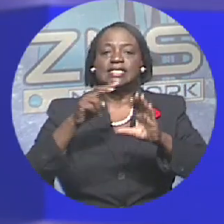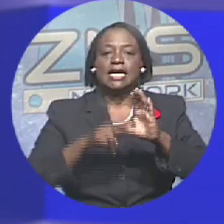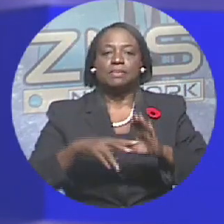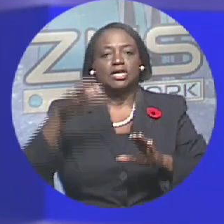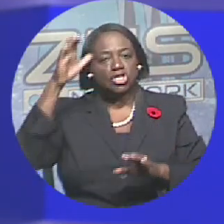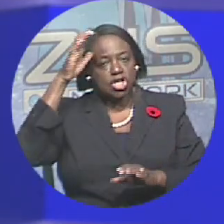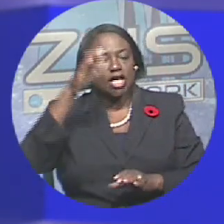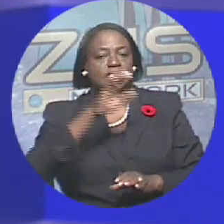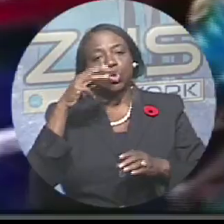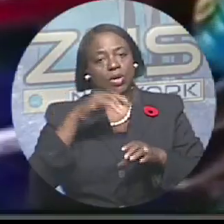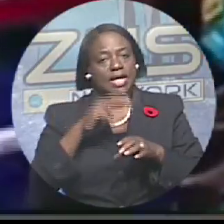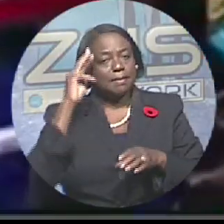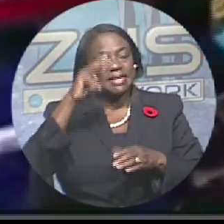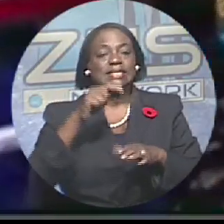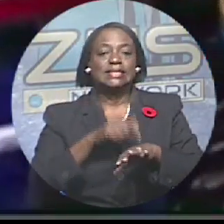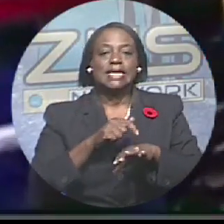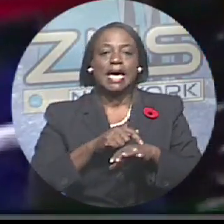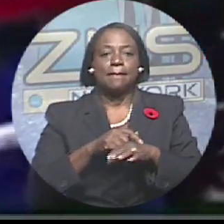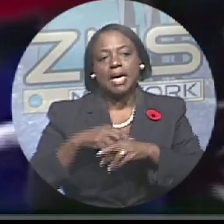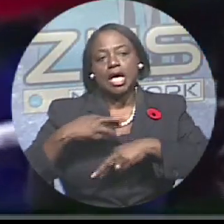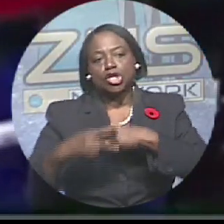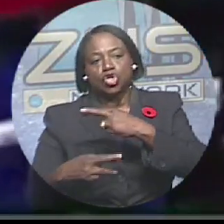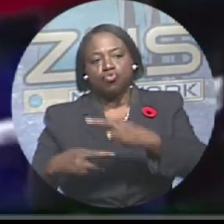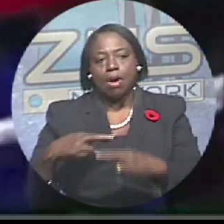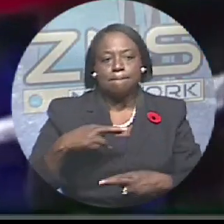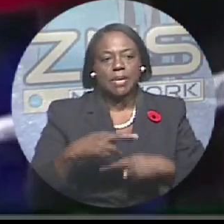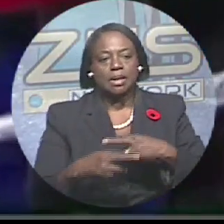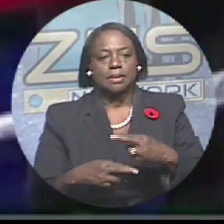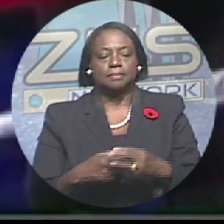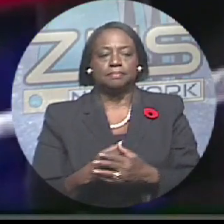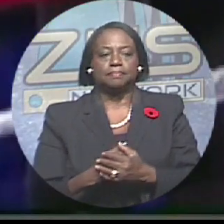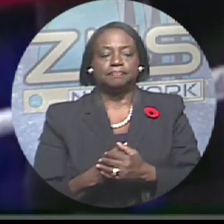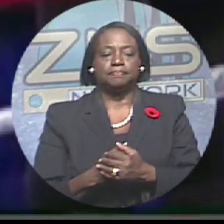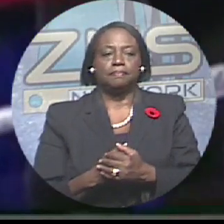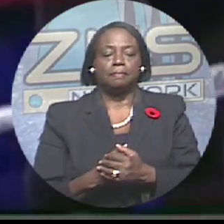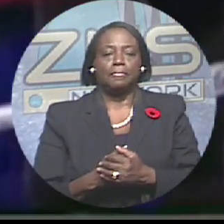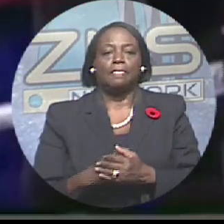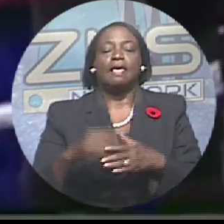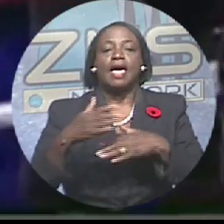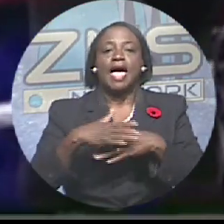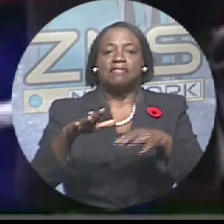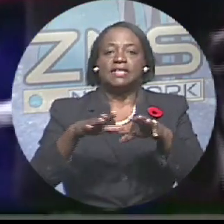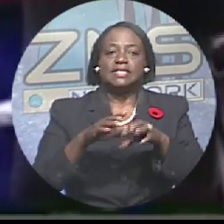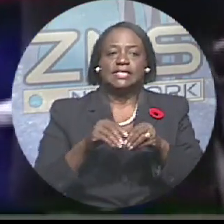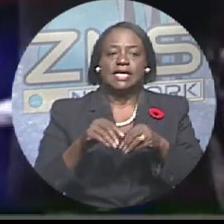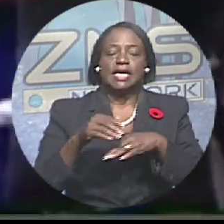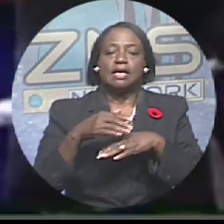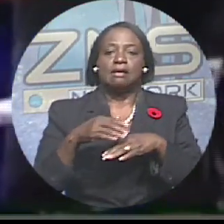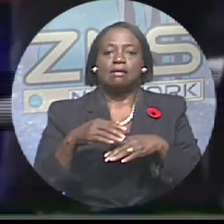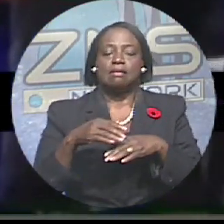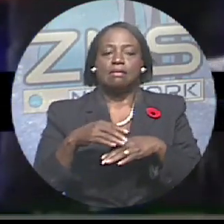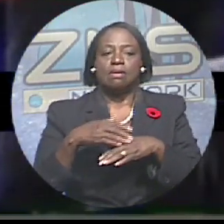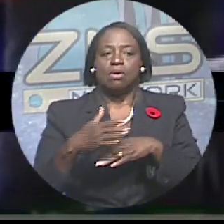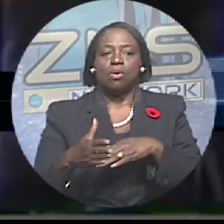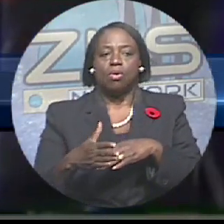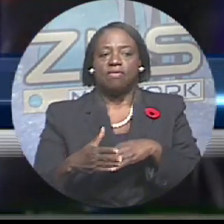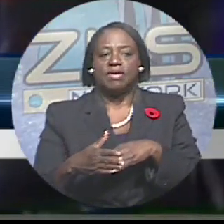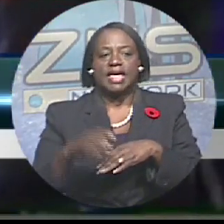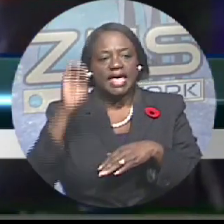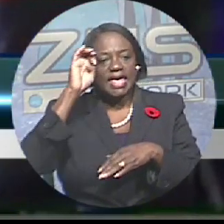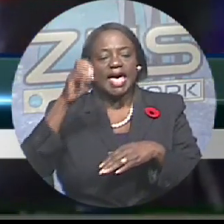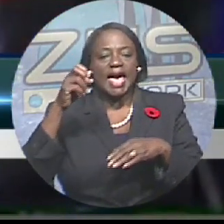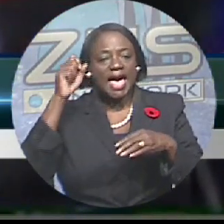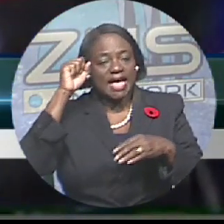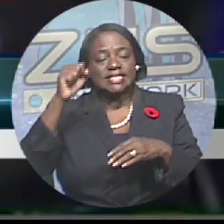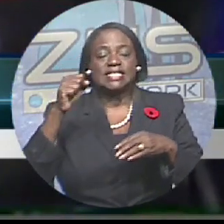time to rumble. After taking down Iman O'Kane, Toriano Johnson has his eyes and fists set on one fighter,